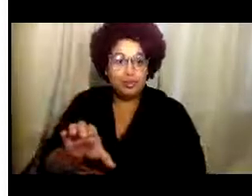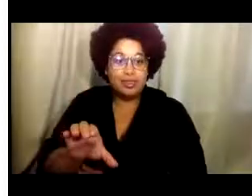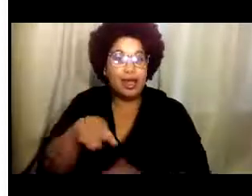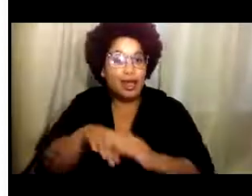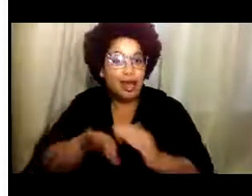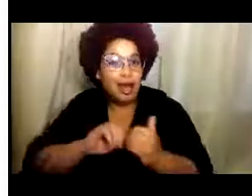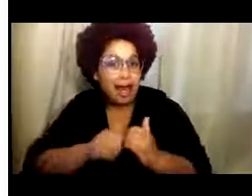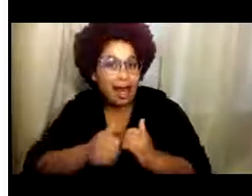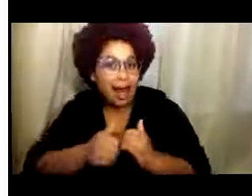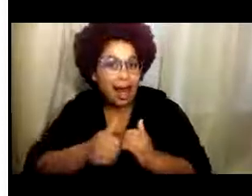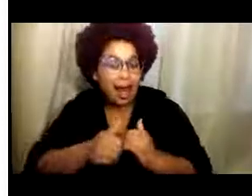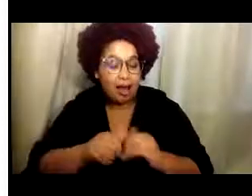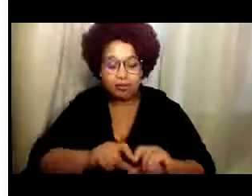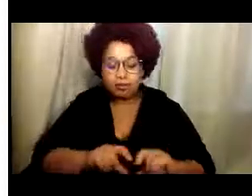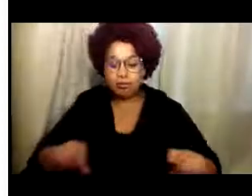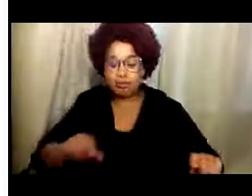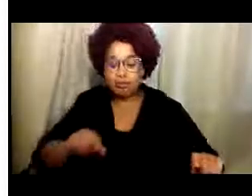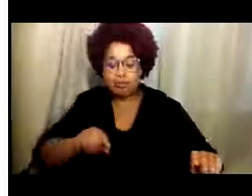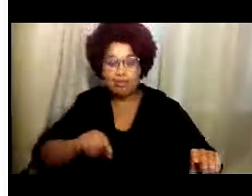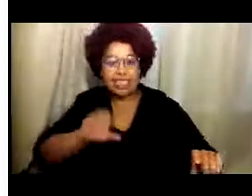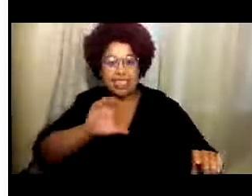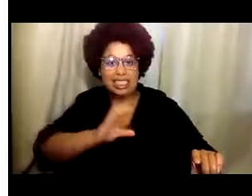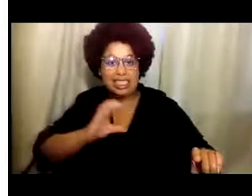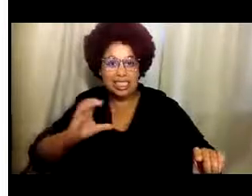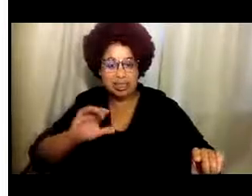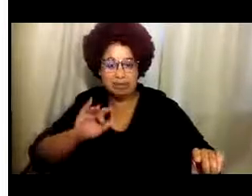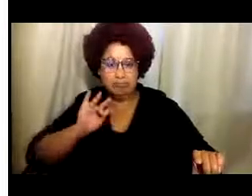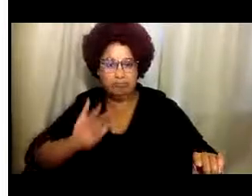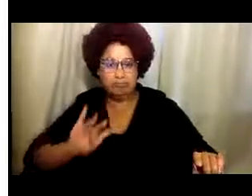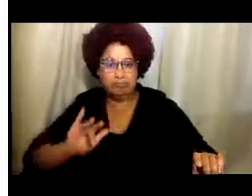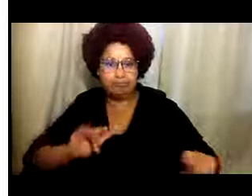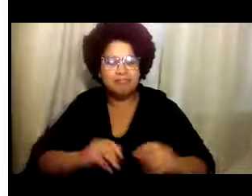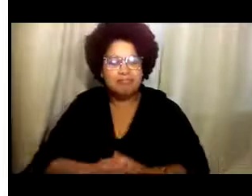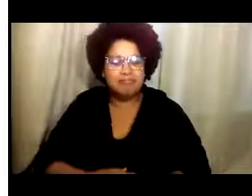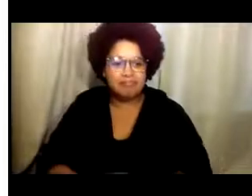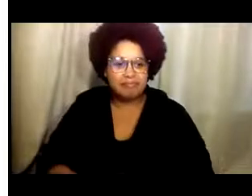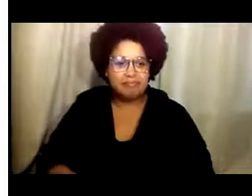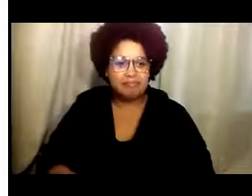by using the button at the bottom of the screen. Next slide, please.